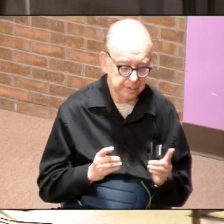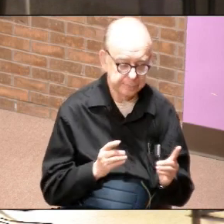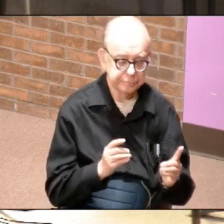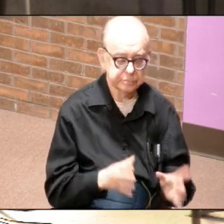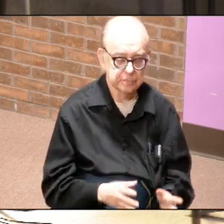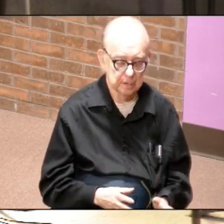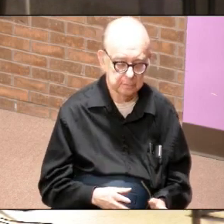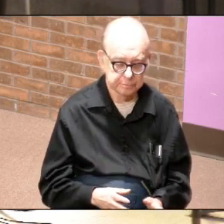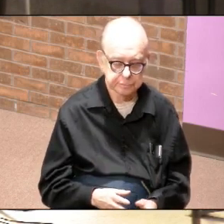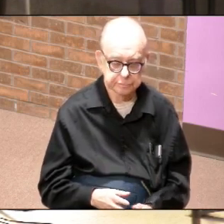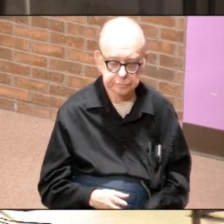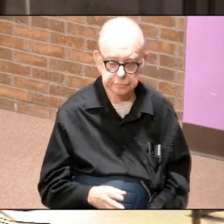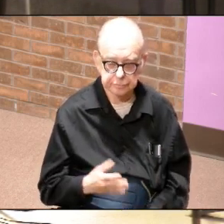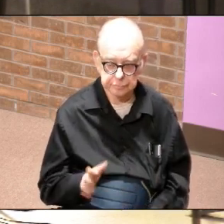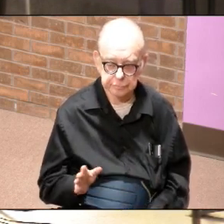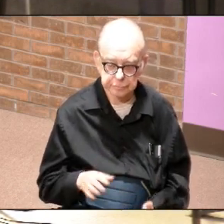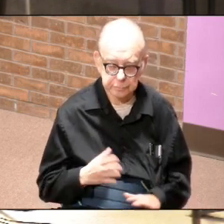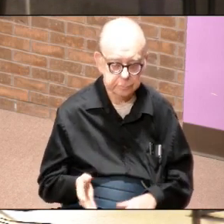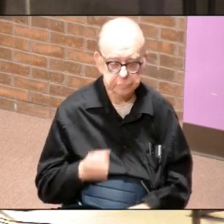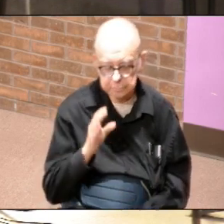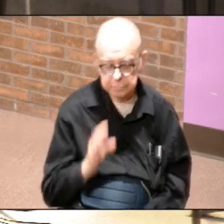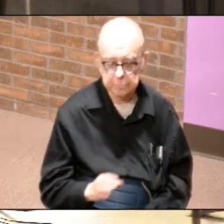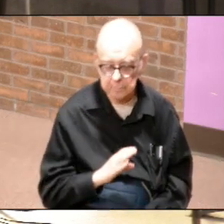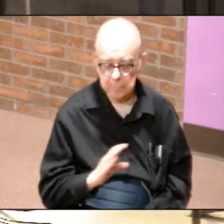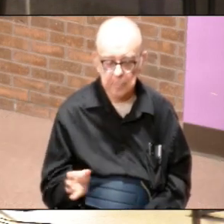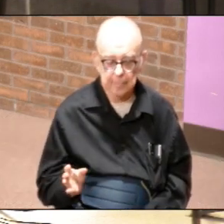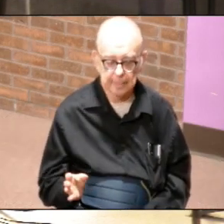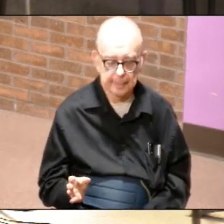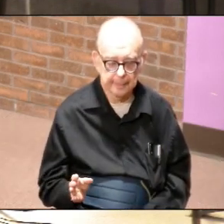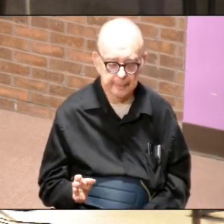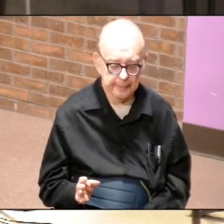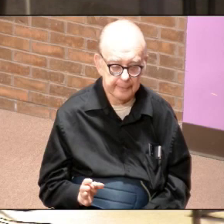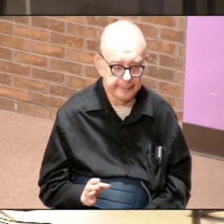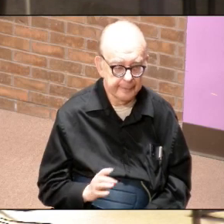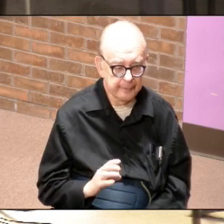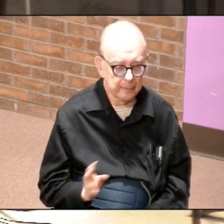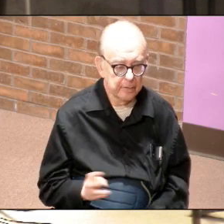disciples, and after he died on the cross and had become